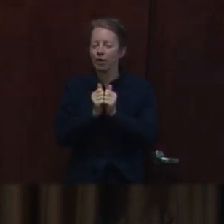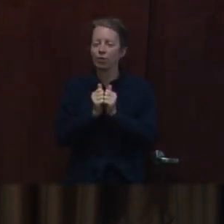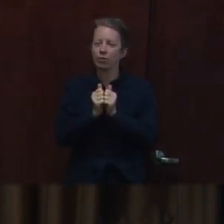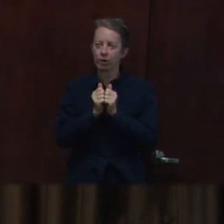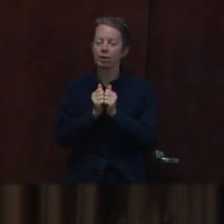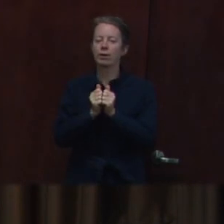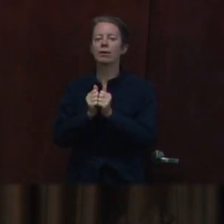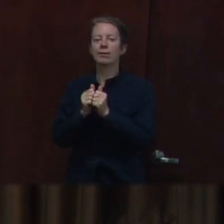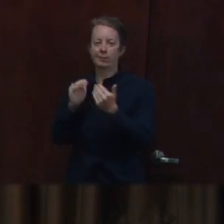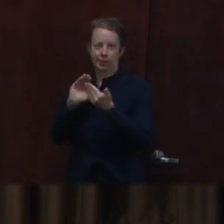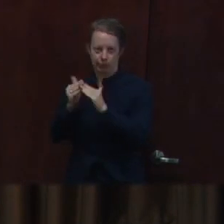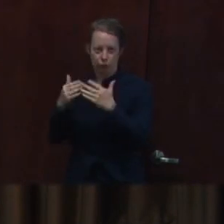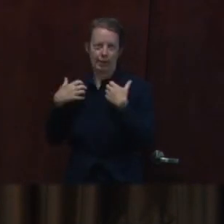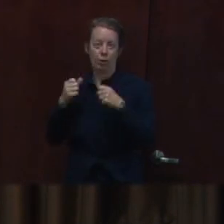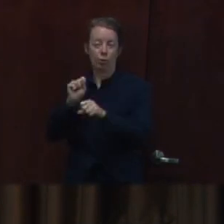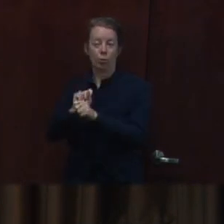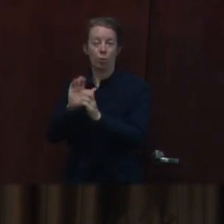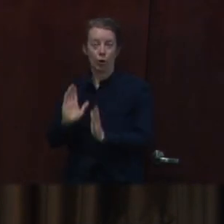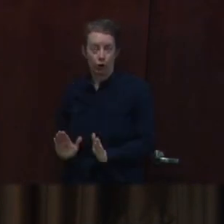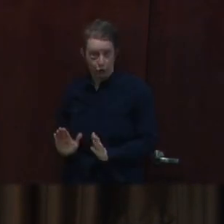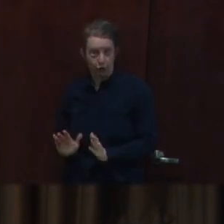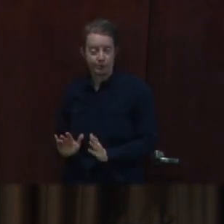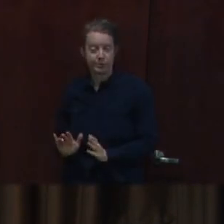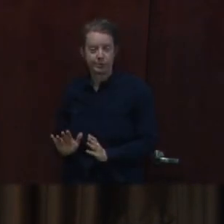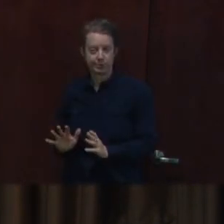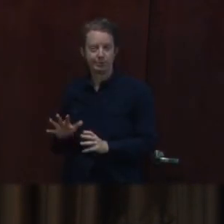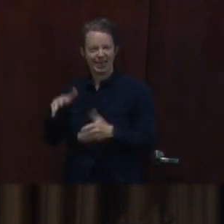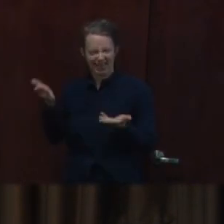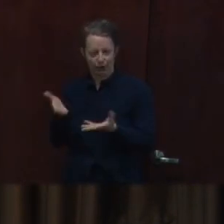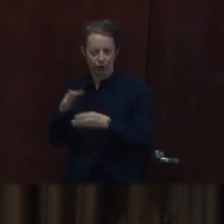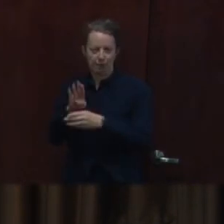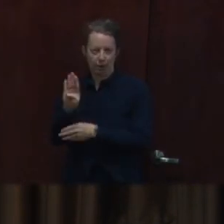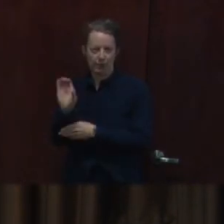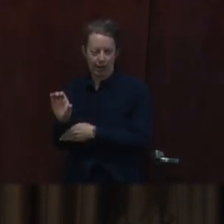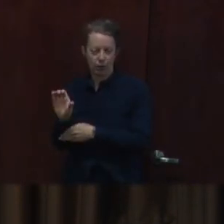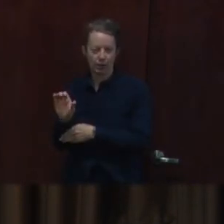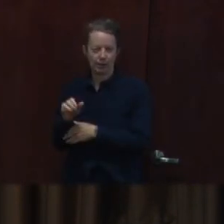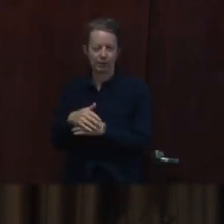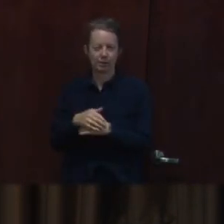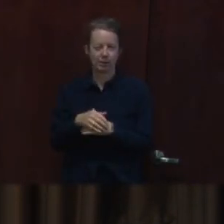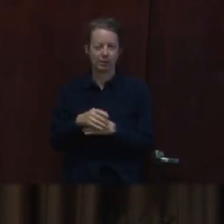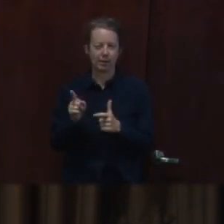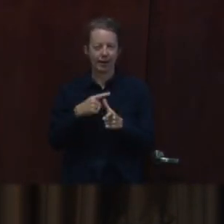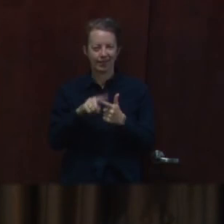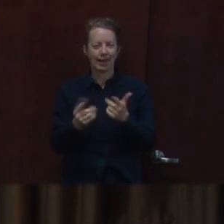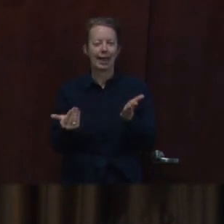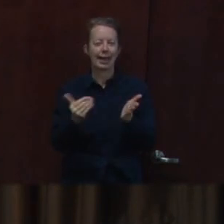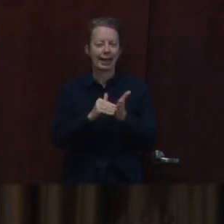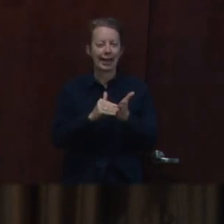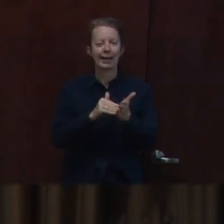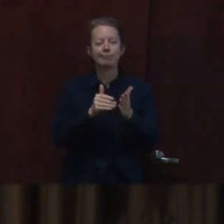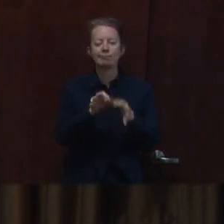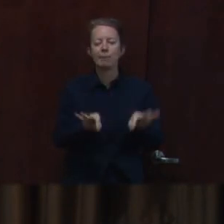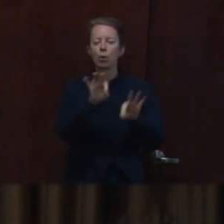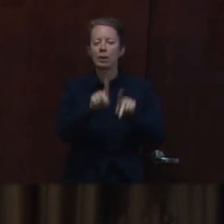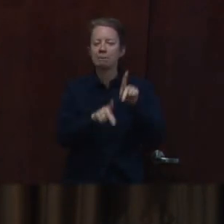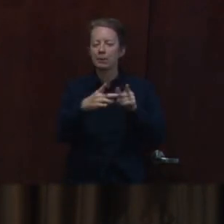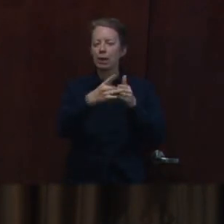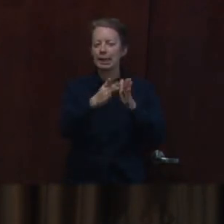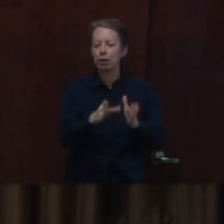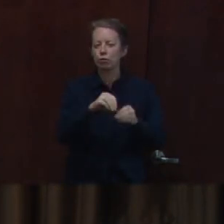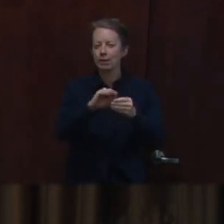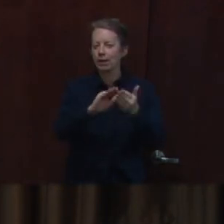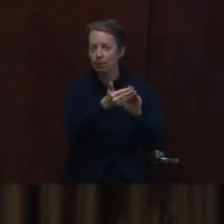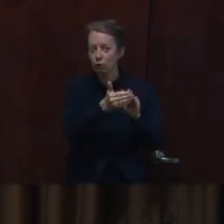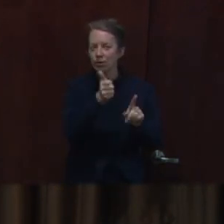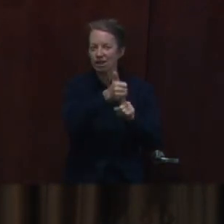community health workers that are in Buncombe County, but again, those community stakeholders who have close ties to